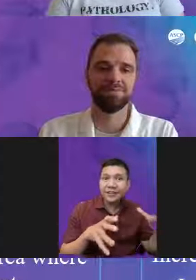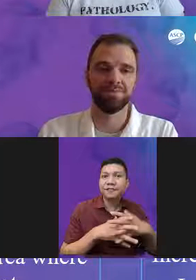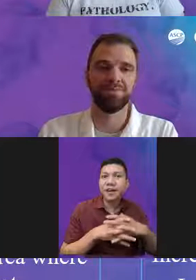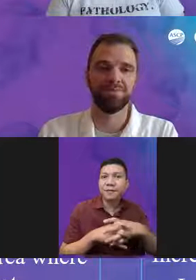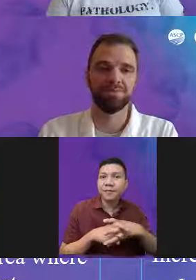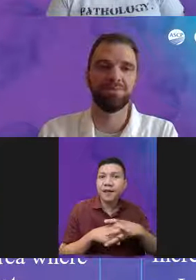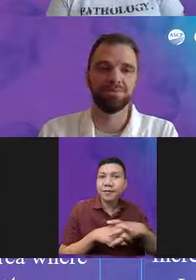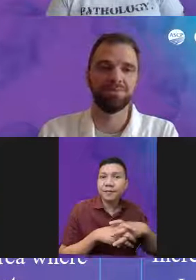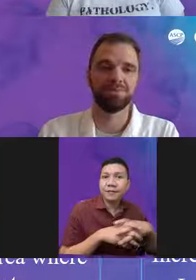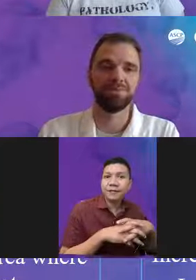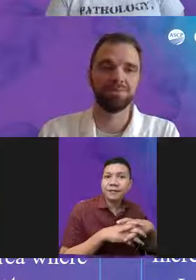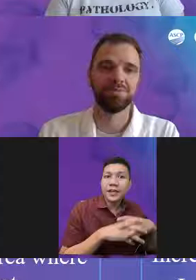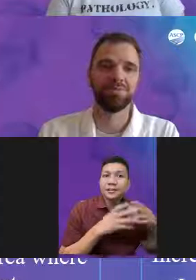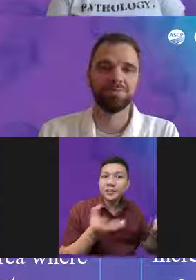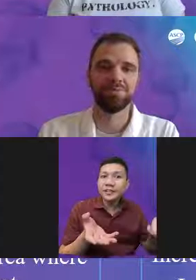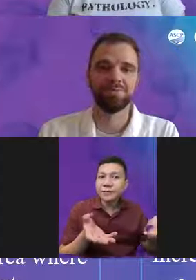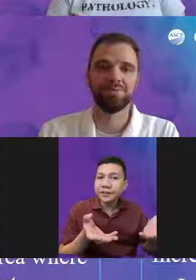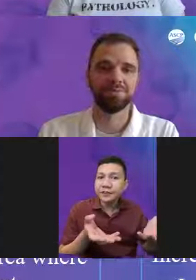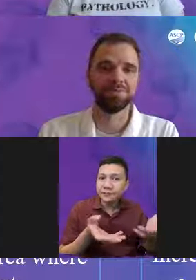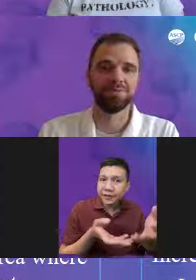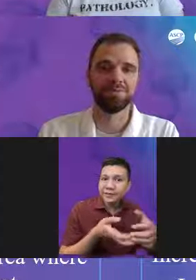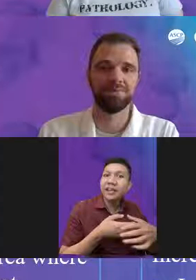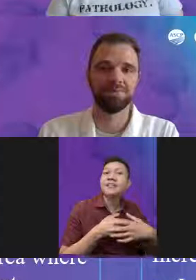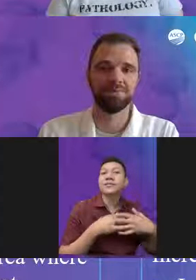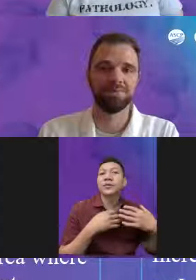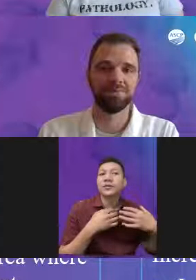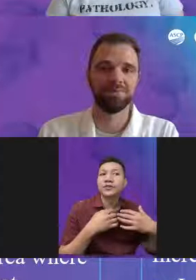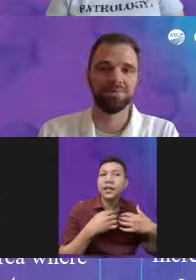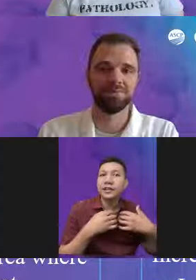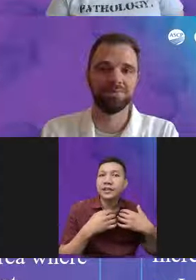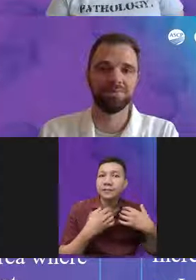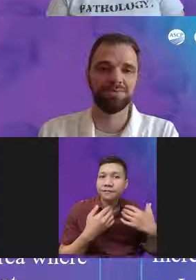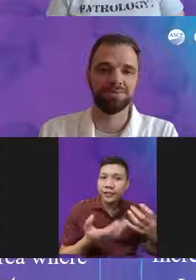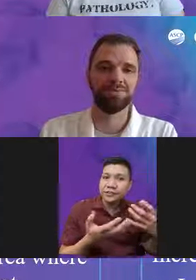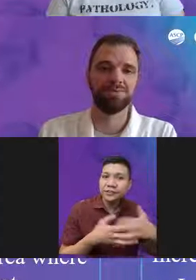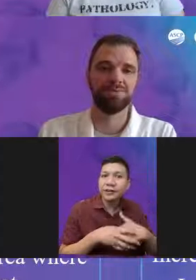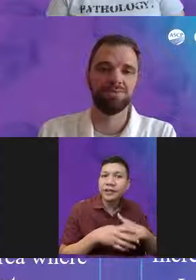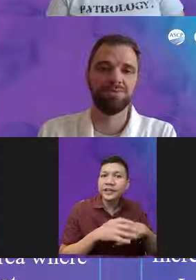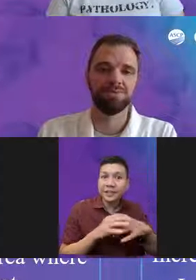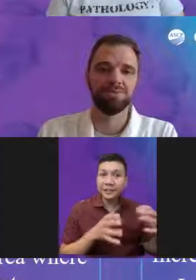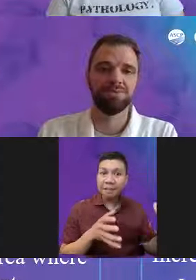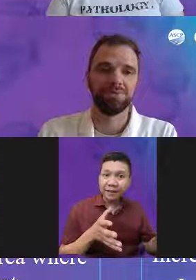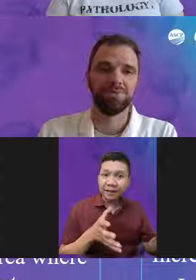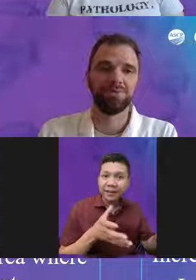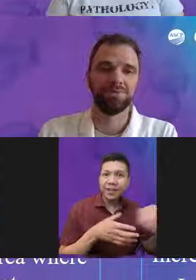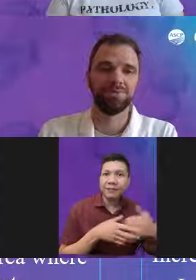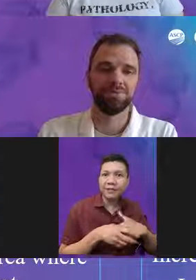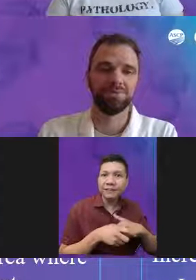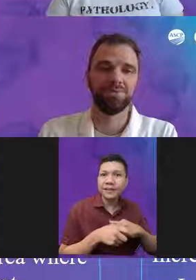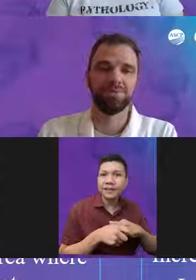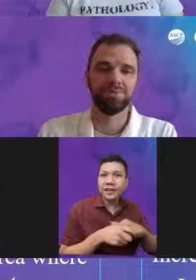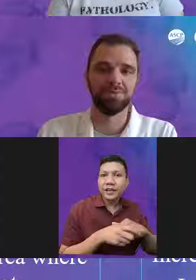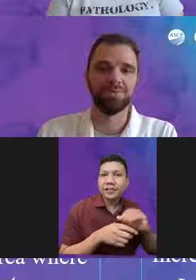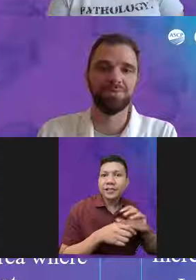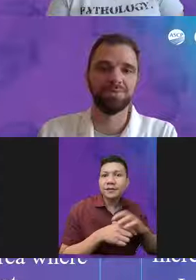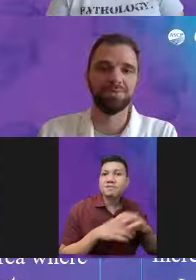lot of especially with red cells or any infections or systemic